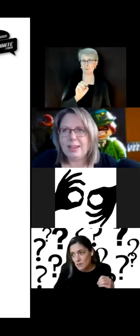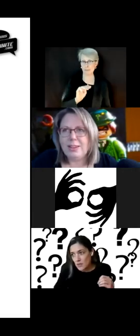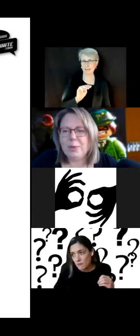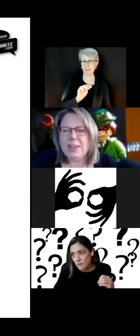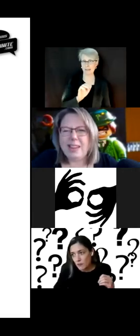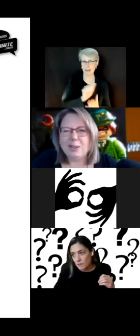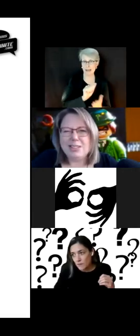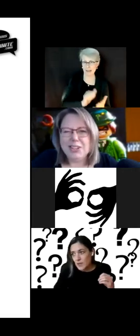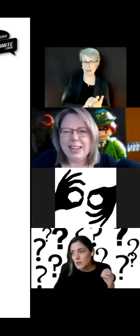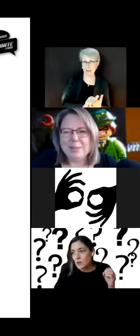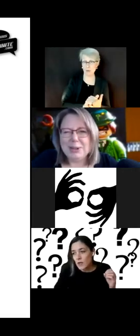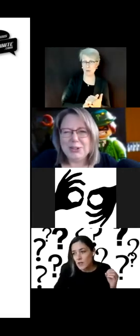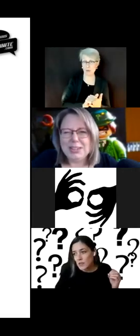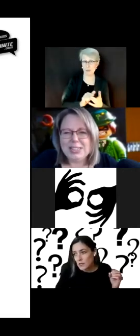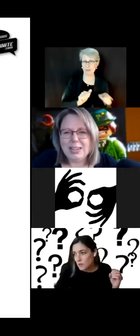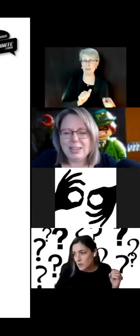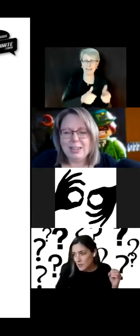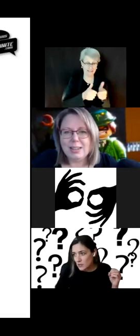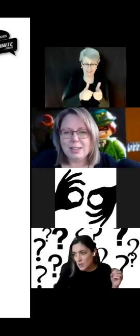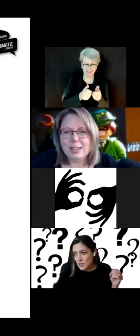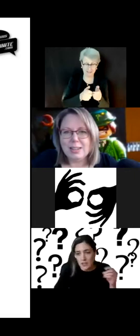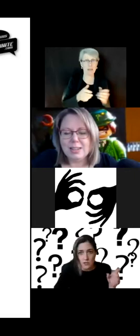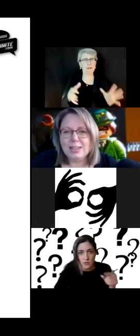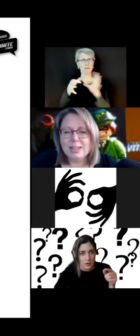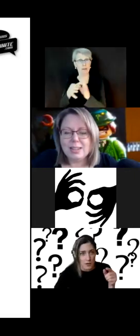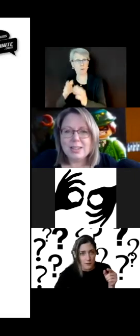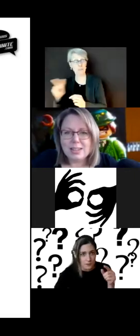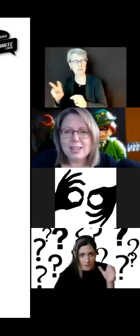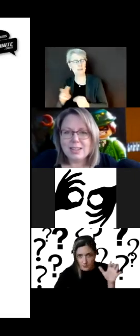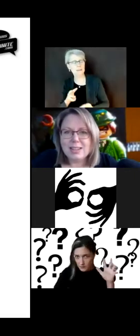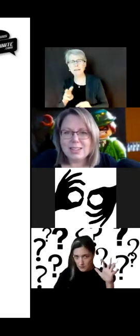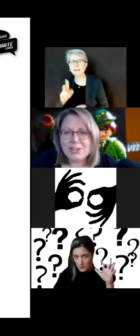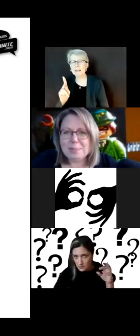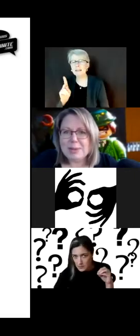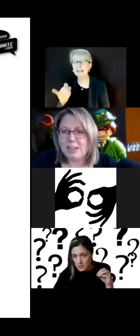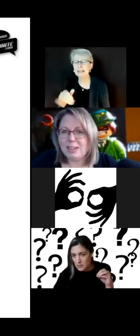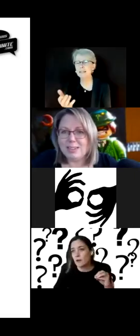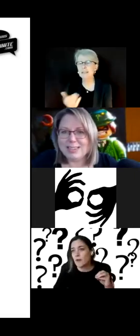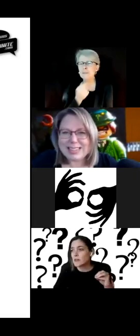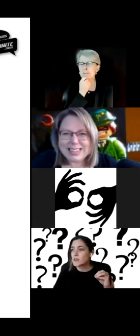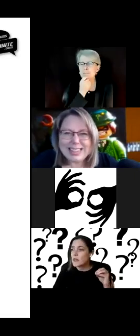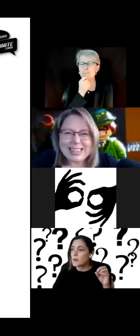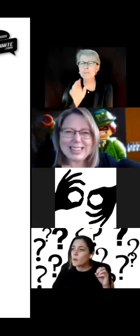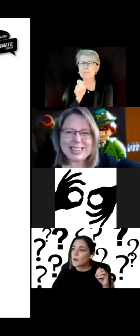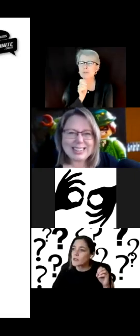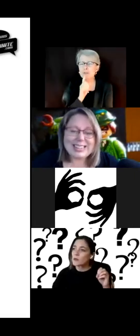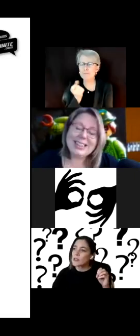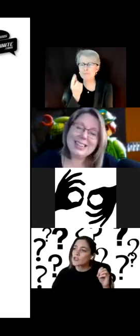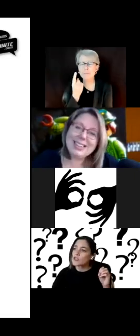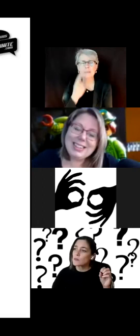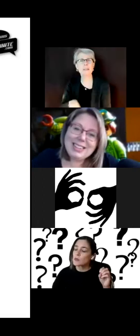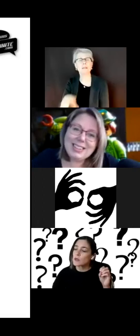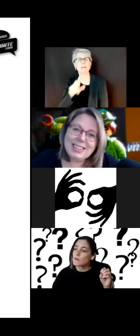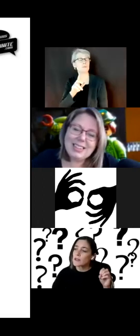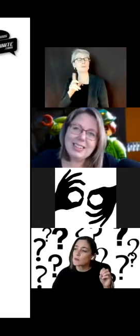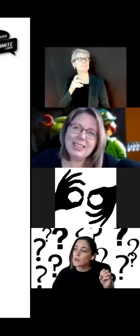That was, can you repeat that question again? So, I'm not sure I understand it. Kitty, you may need to jump in. Need to clarify this. But what is the